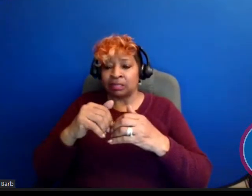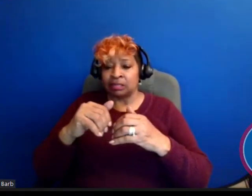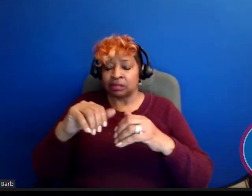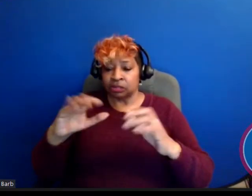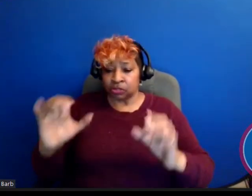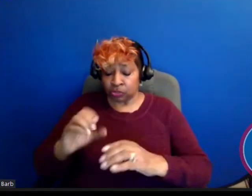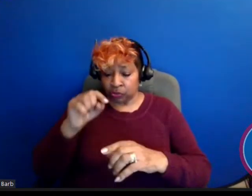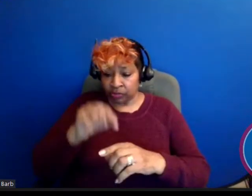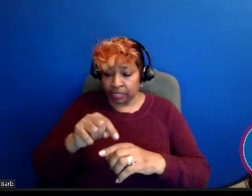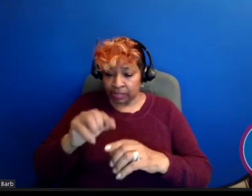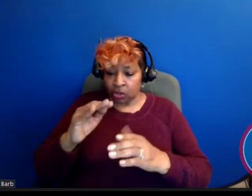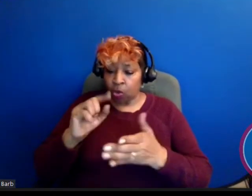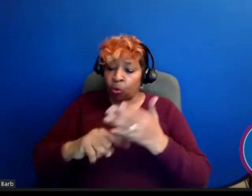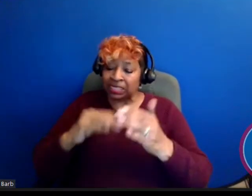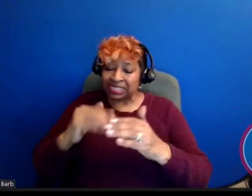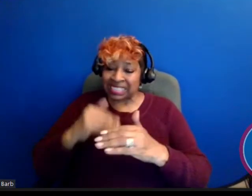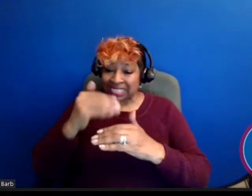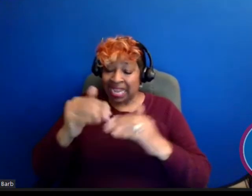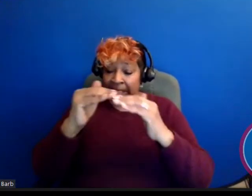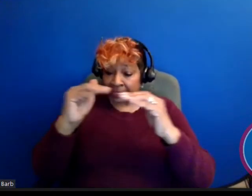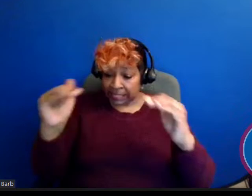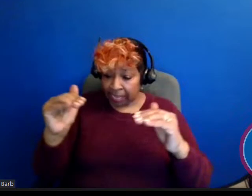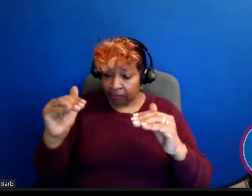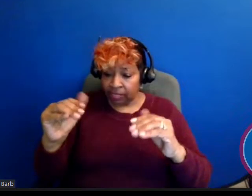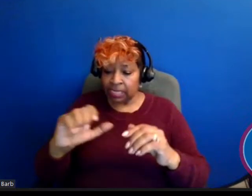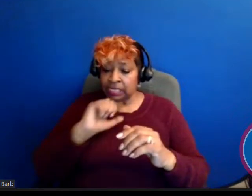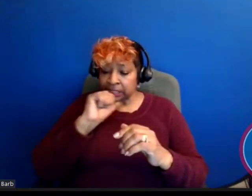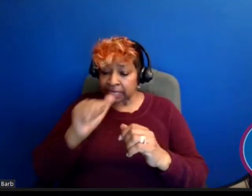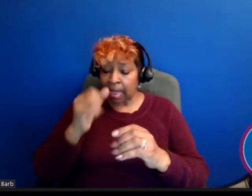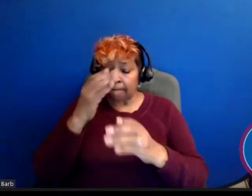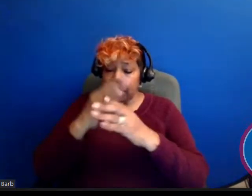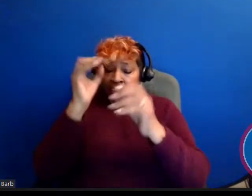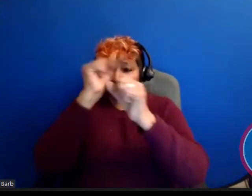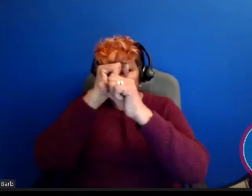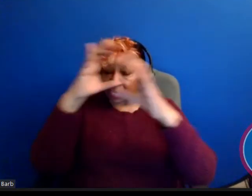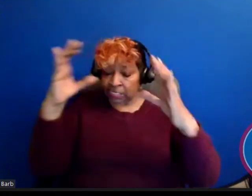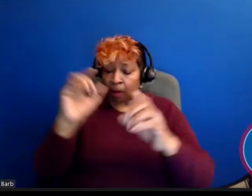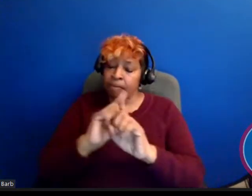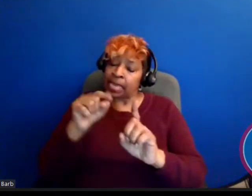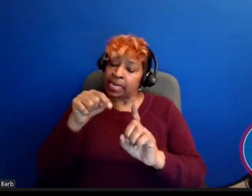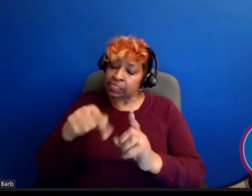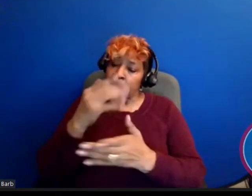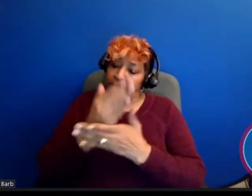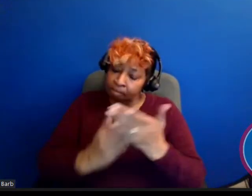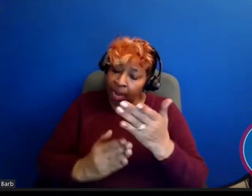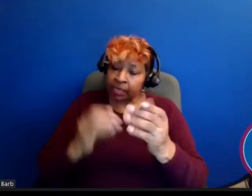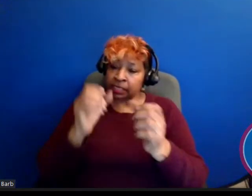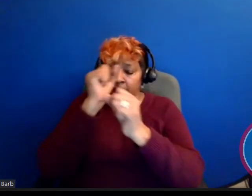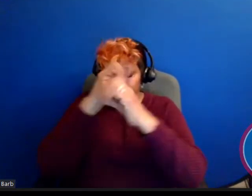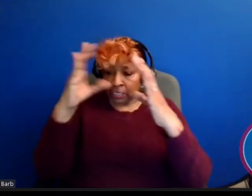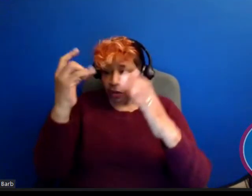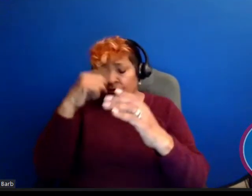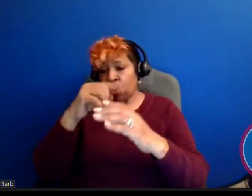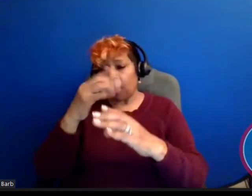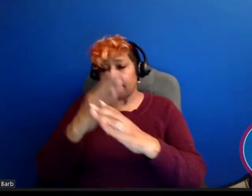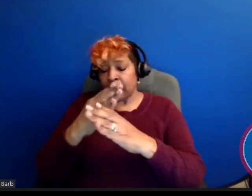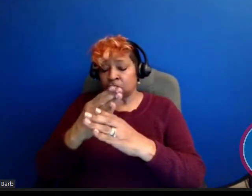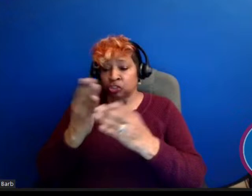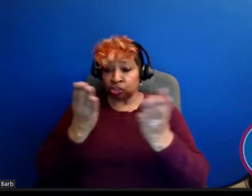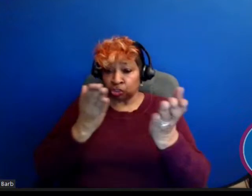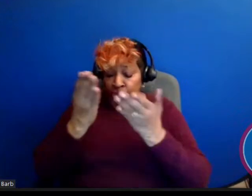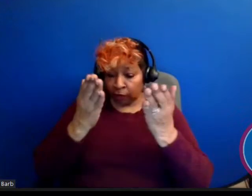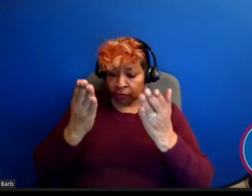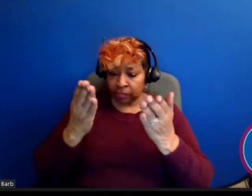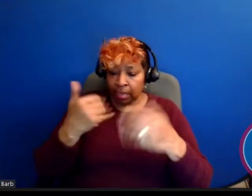occurring. It's not Bus Vision, but it is a part of the vision for bus service is to make those kinds of investments and to do those